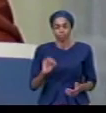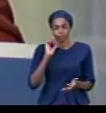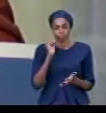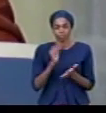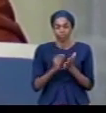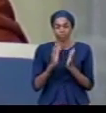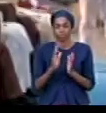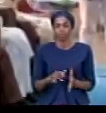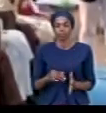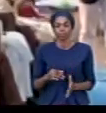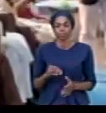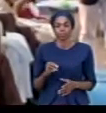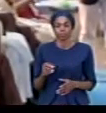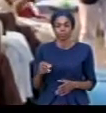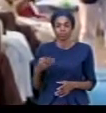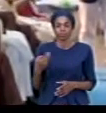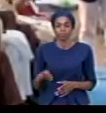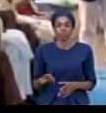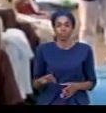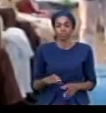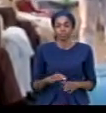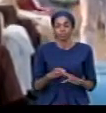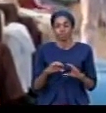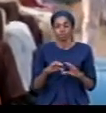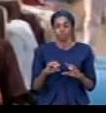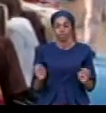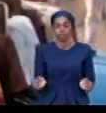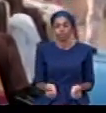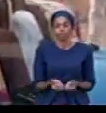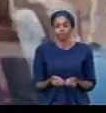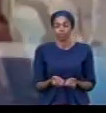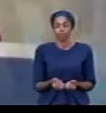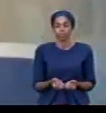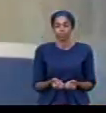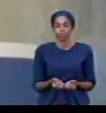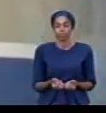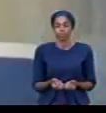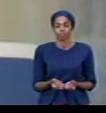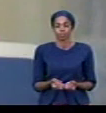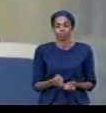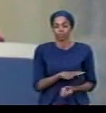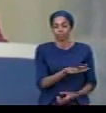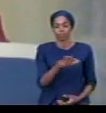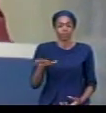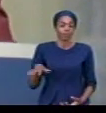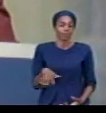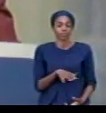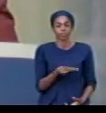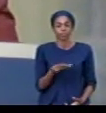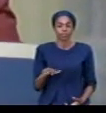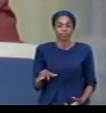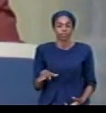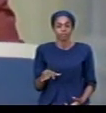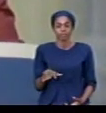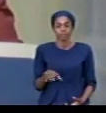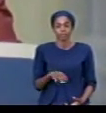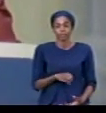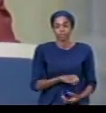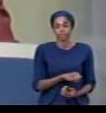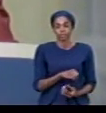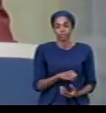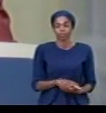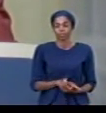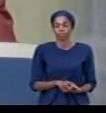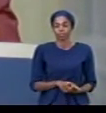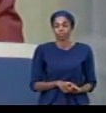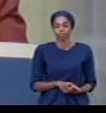Environment. You're welcome, sir. We have also Mrs. Etemi Ole, Director of